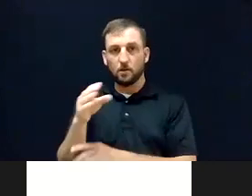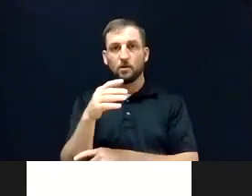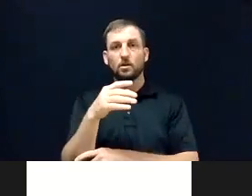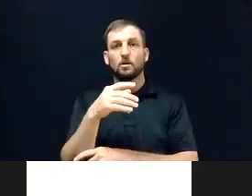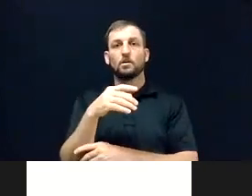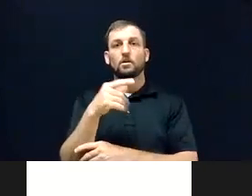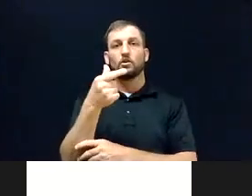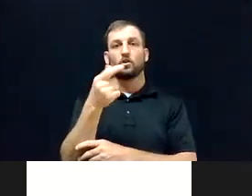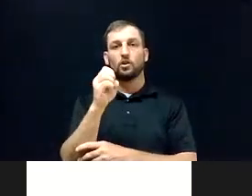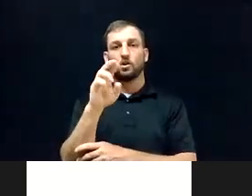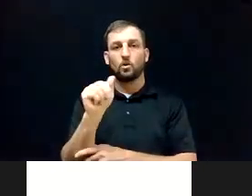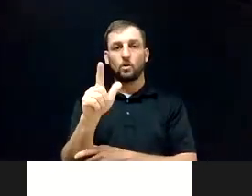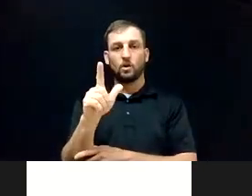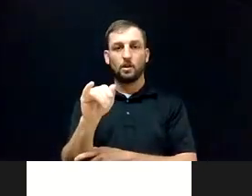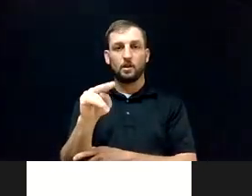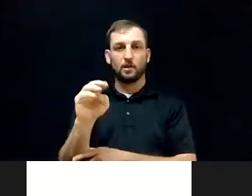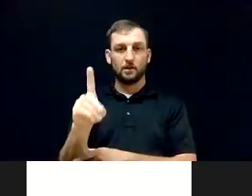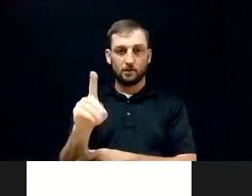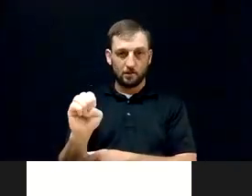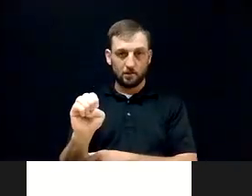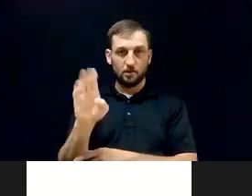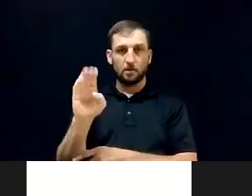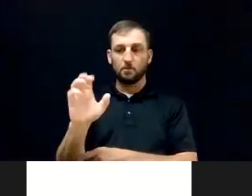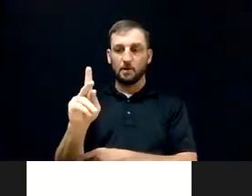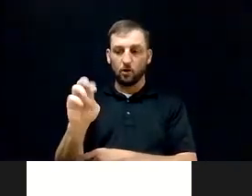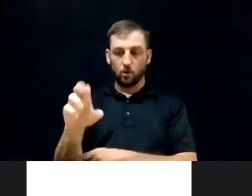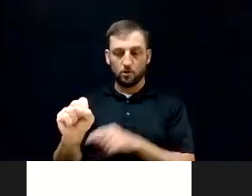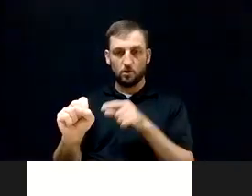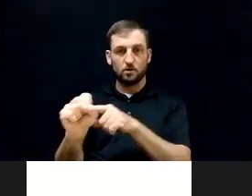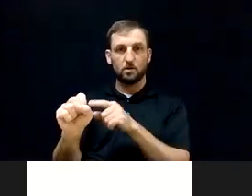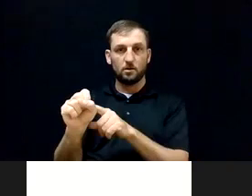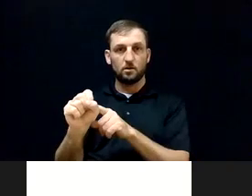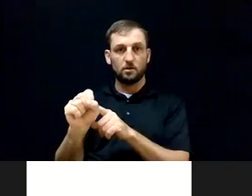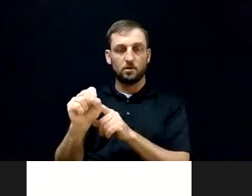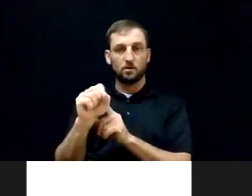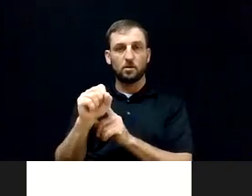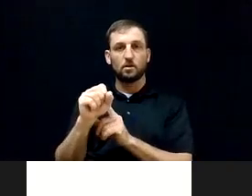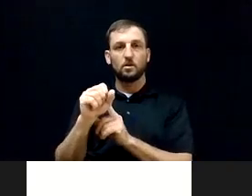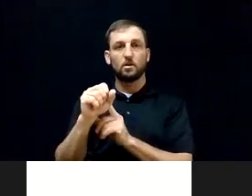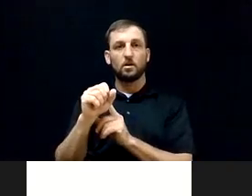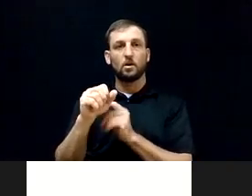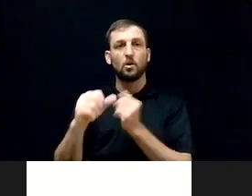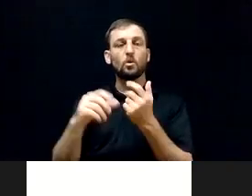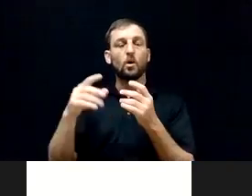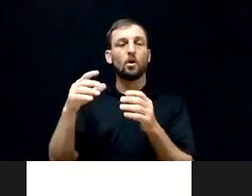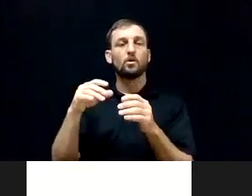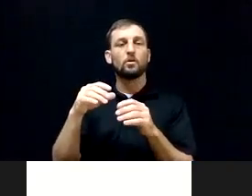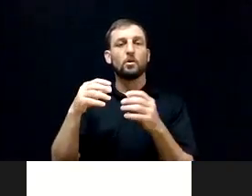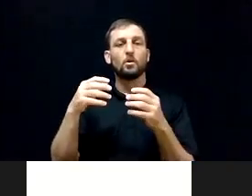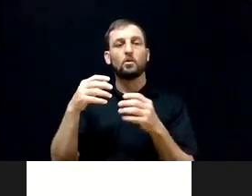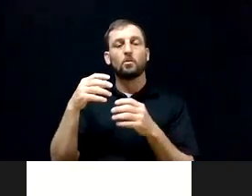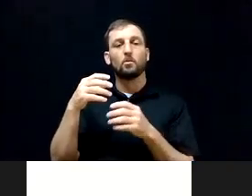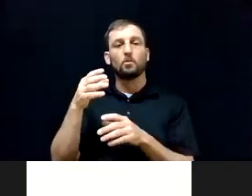Beckers. Dr. Gerlinde Beckers is an associate professor and director of Lions Connected at